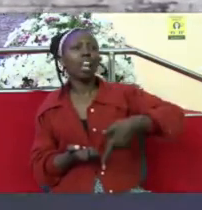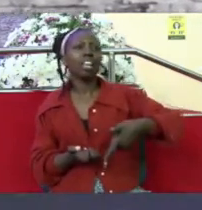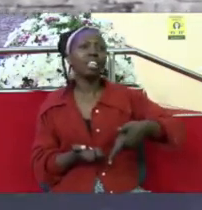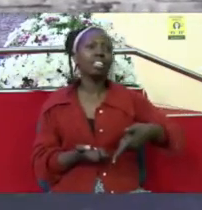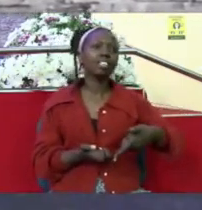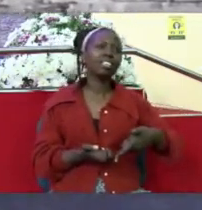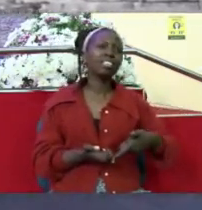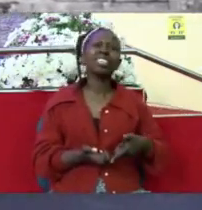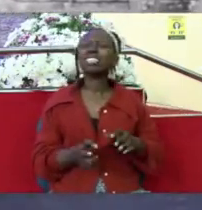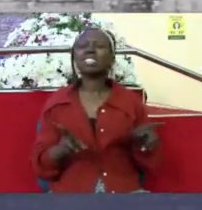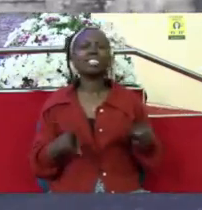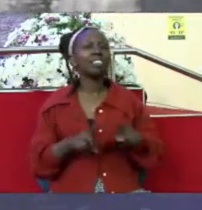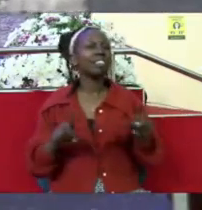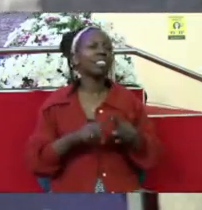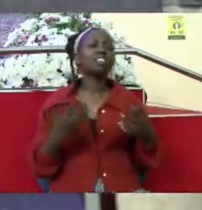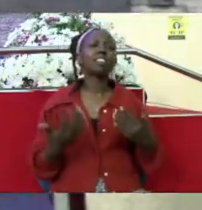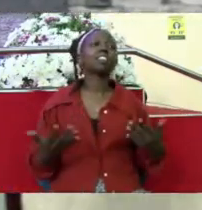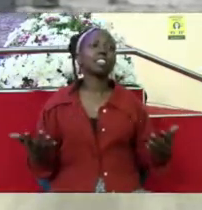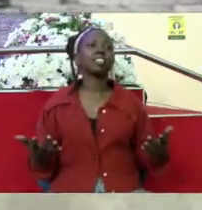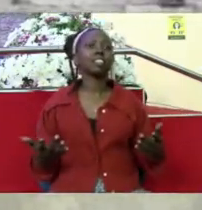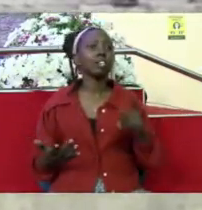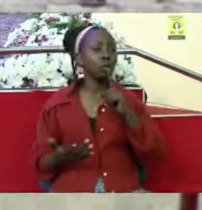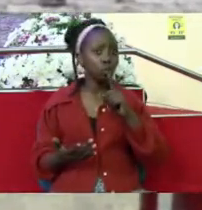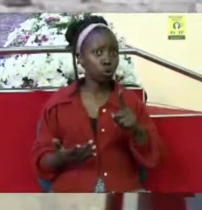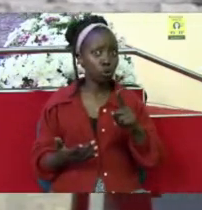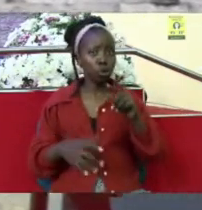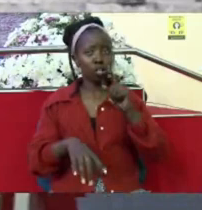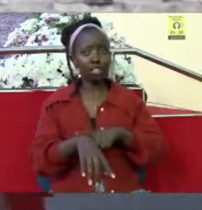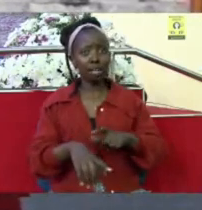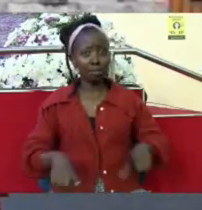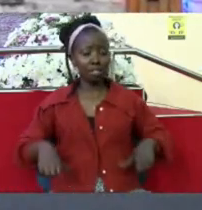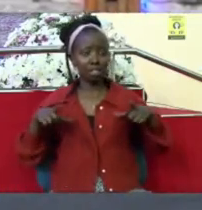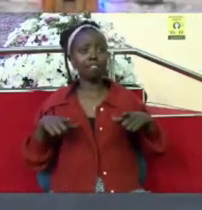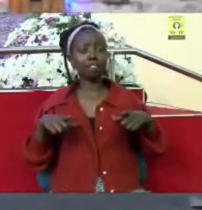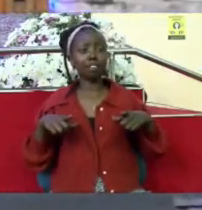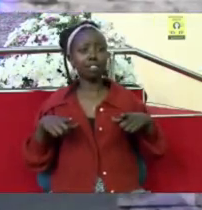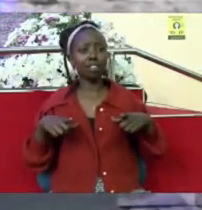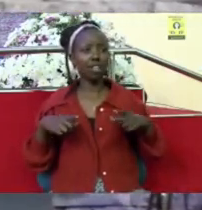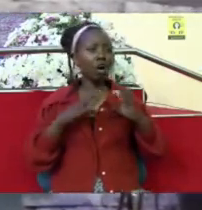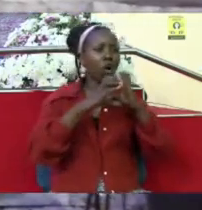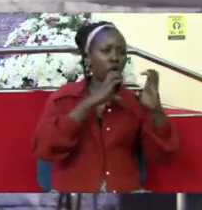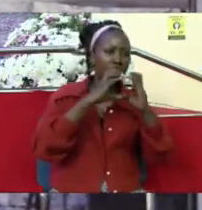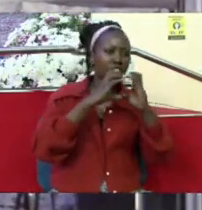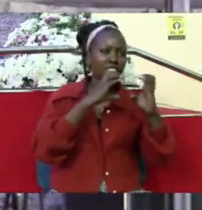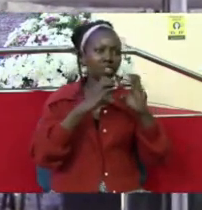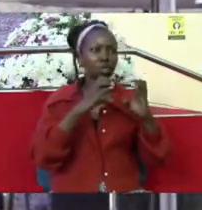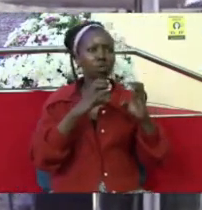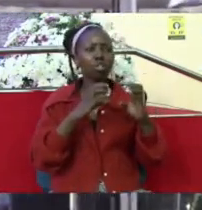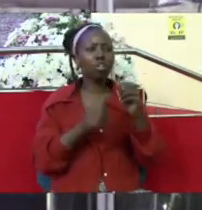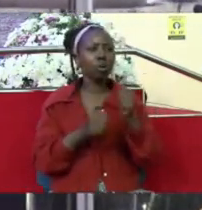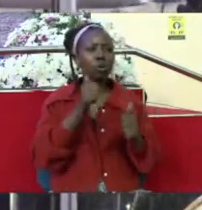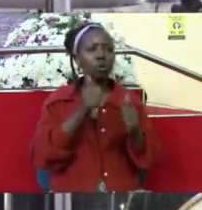that and the that and the that. Hiki na kile na kile. So in the time that we are living in, nyakati ambazo tunaishi ndani, a conversation is not ending. Mazungumzo